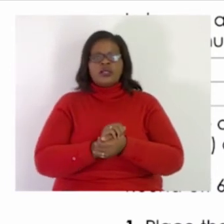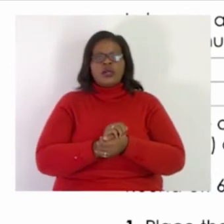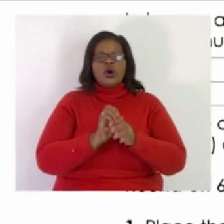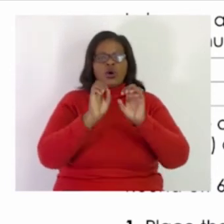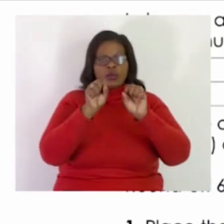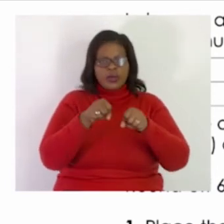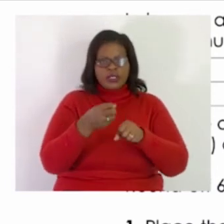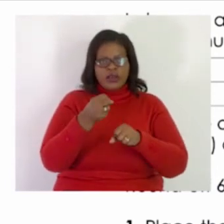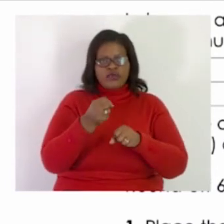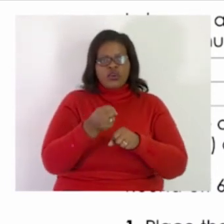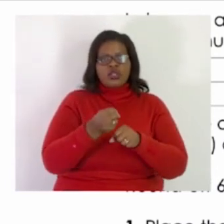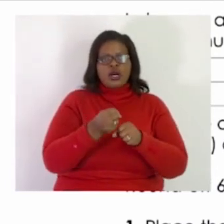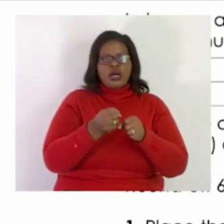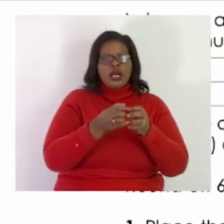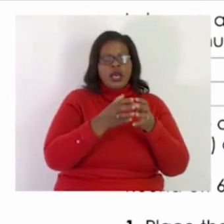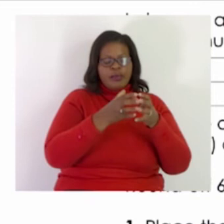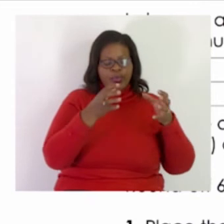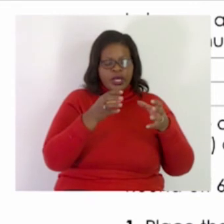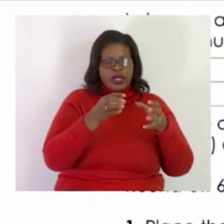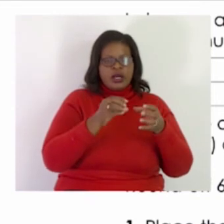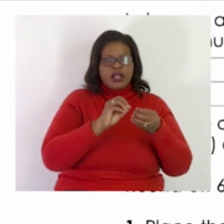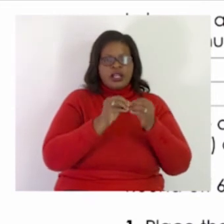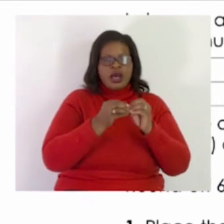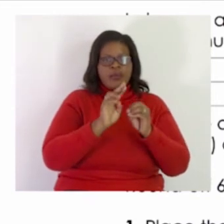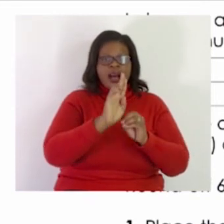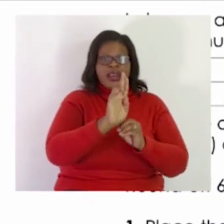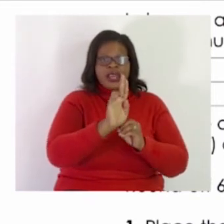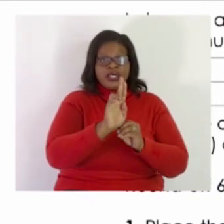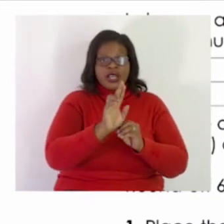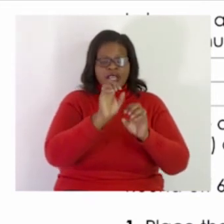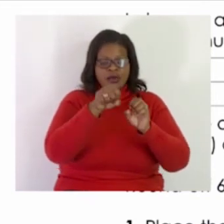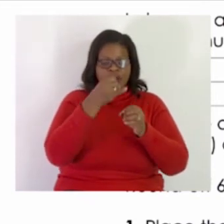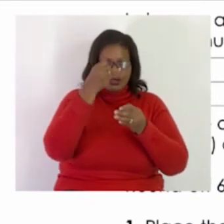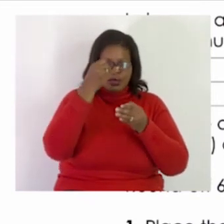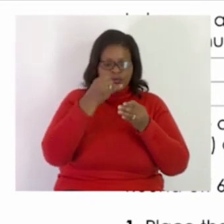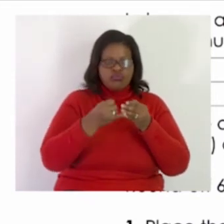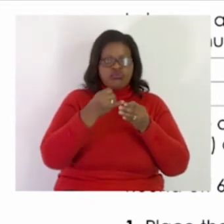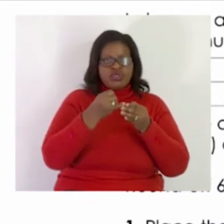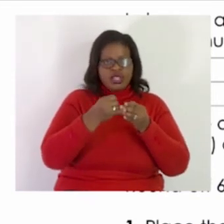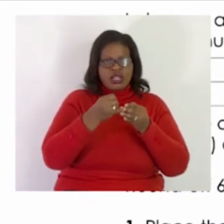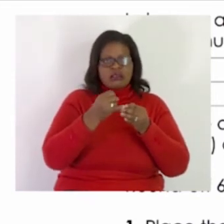letter H, the last one on your right, it must be a small letter.